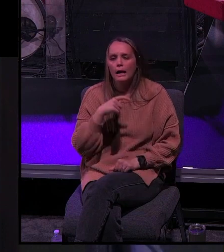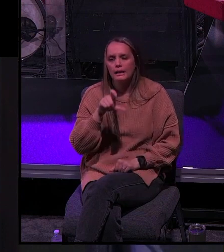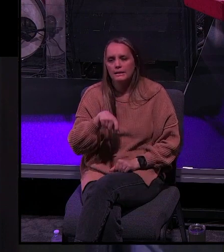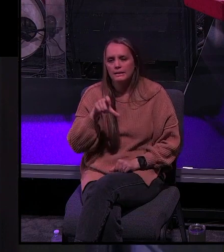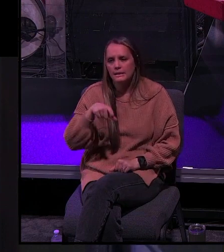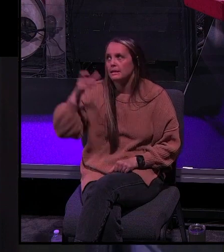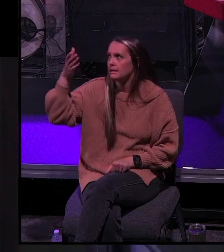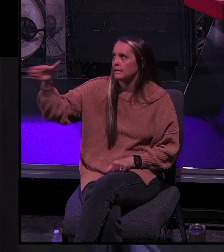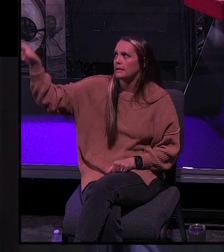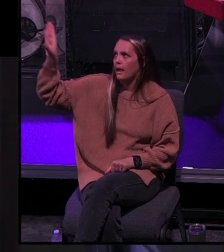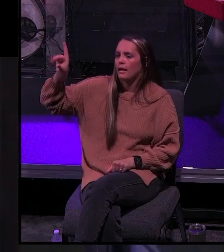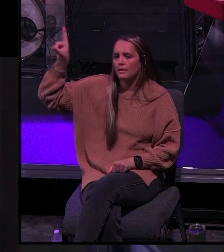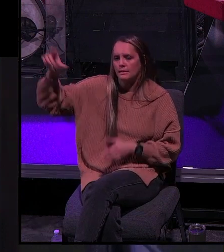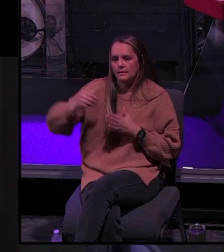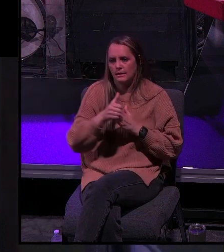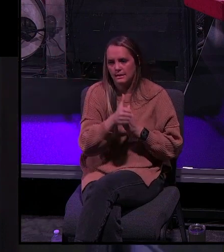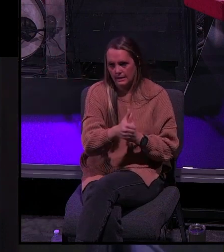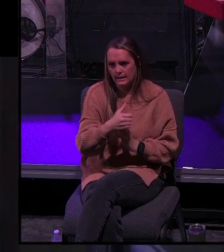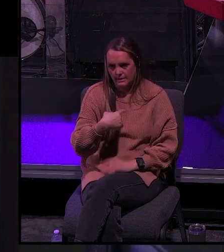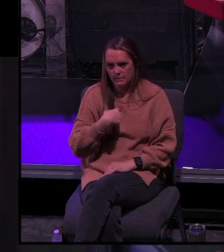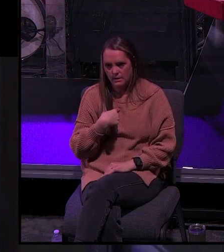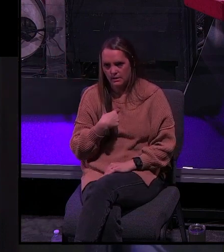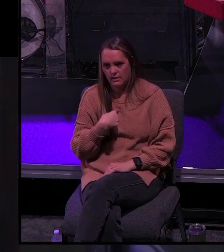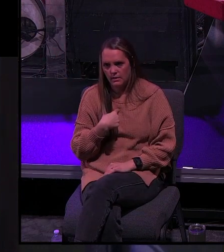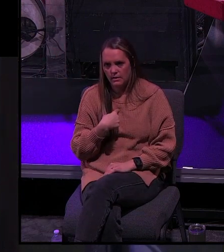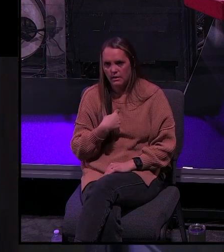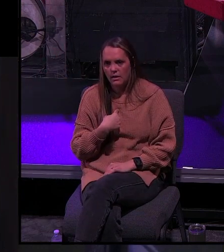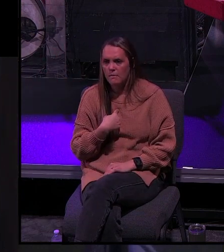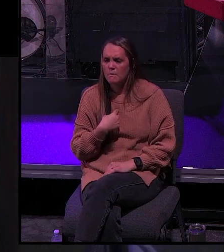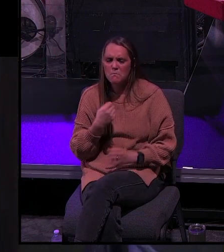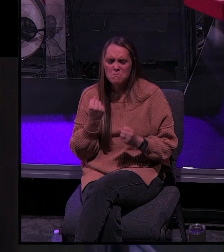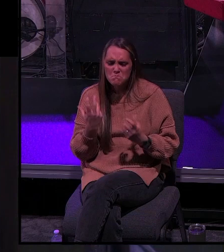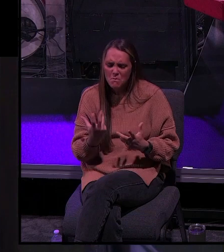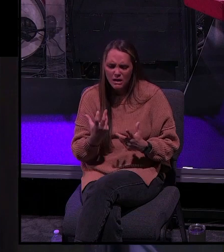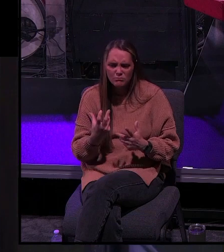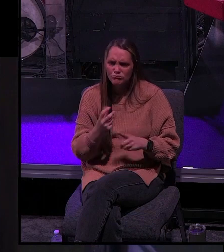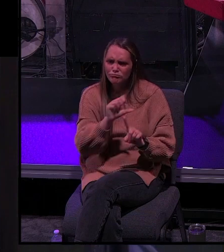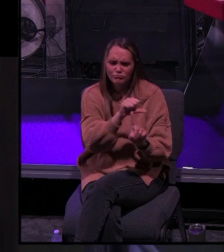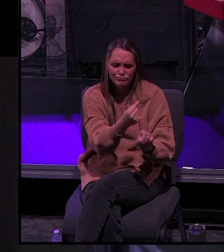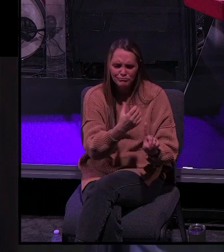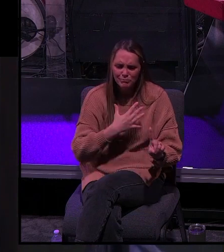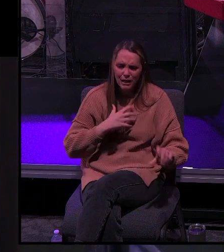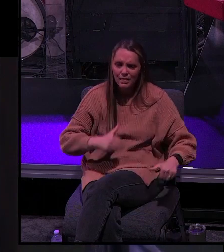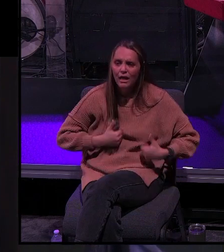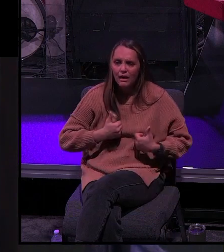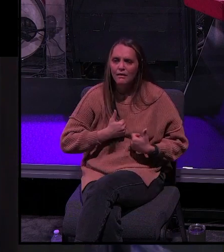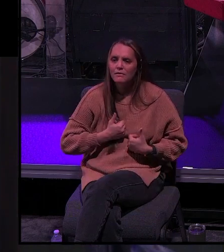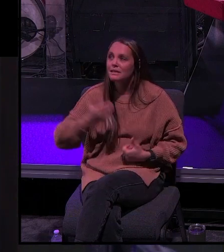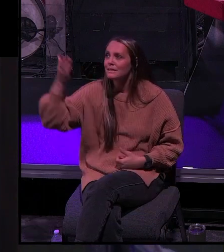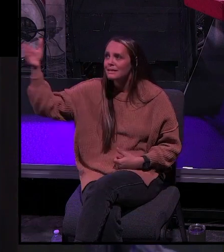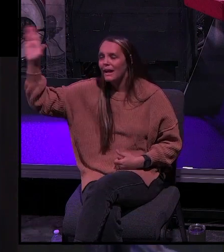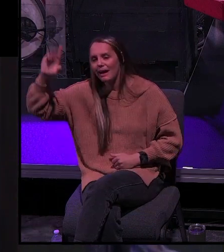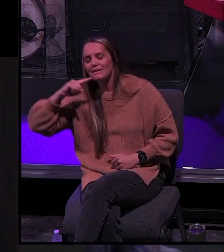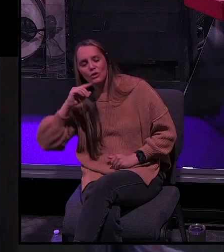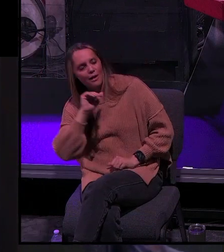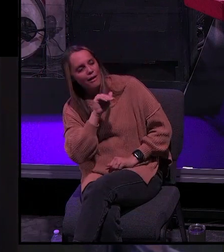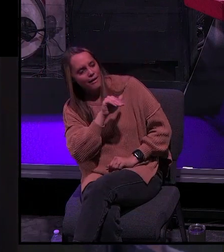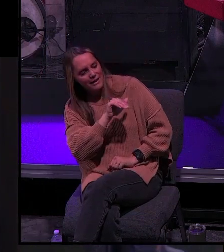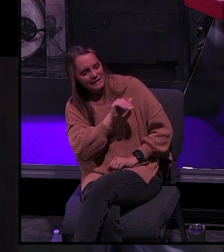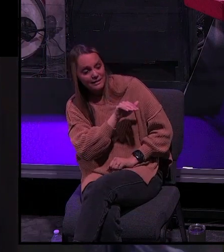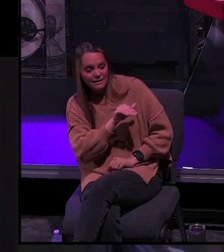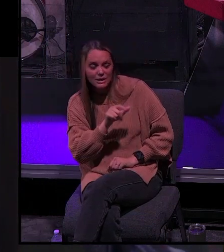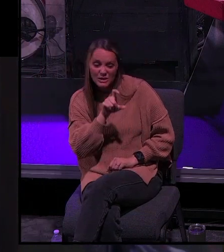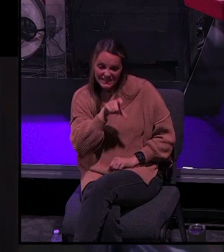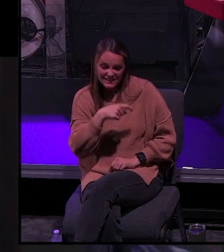me. They're just the places, the sites of my life where God's trying to expose, hey, you need me in this. You need me